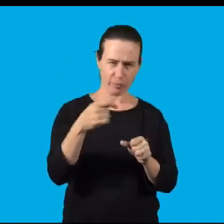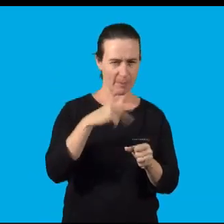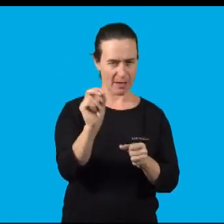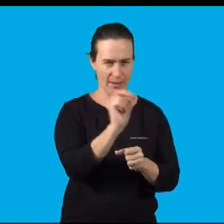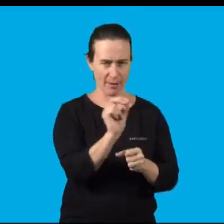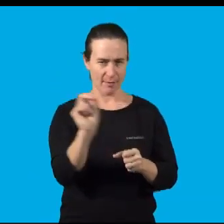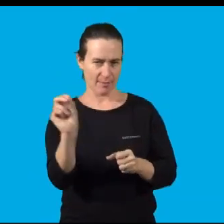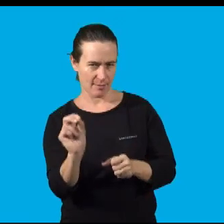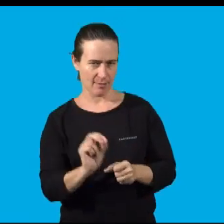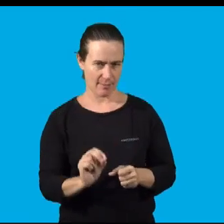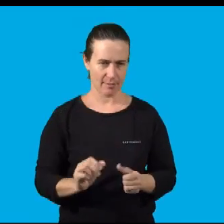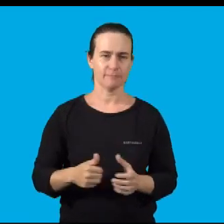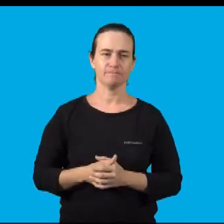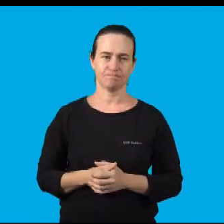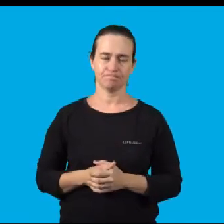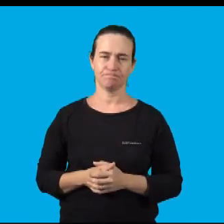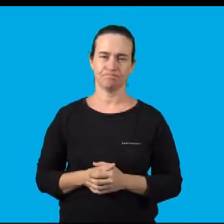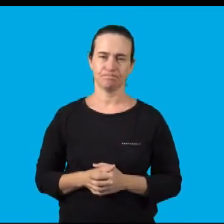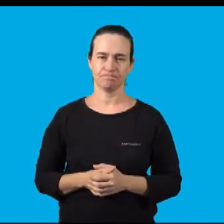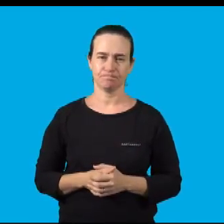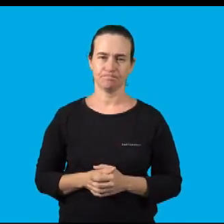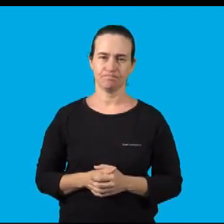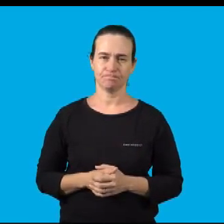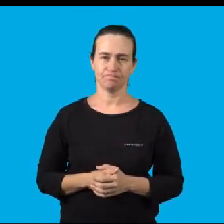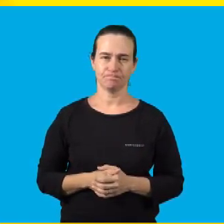highlighter in your approach to answering the question.